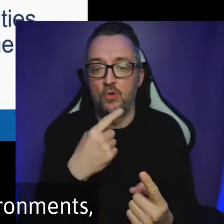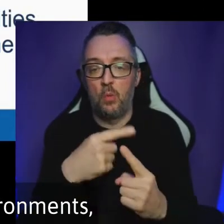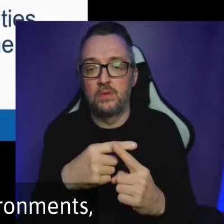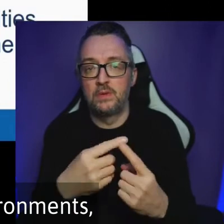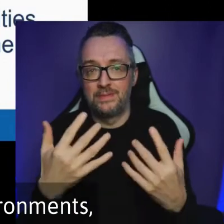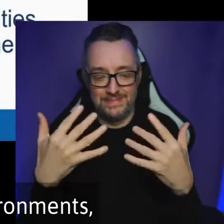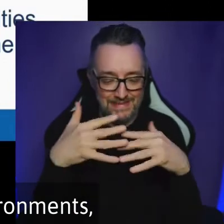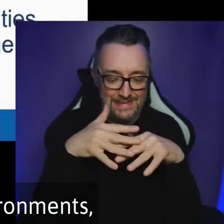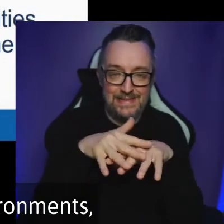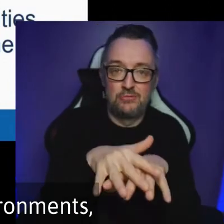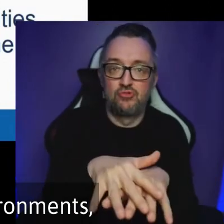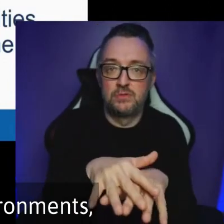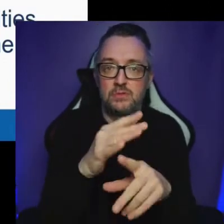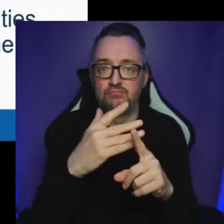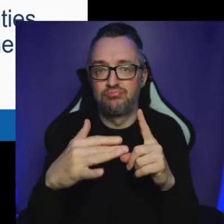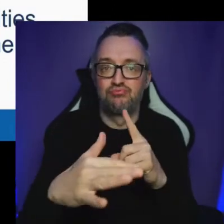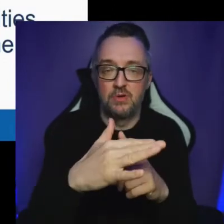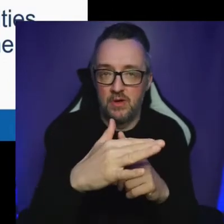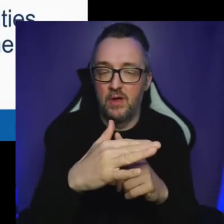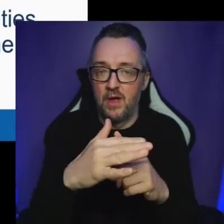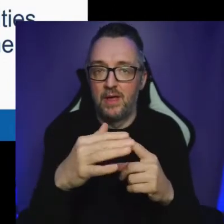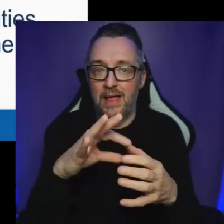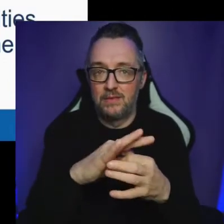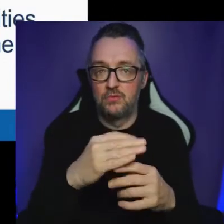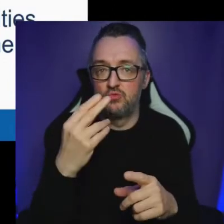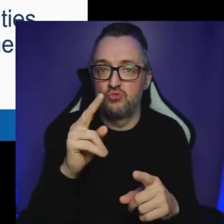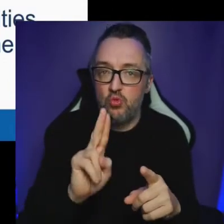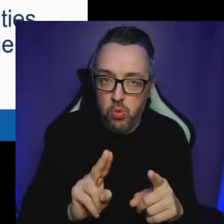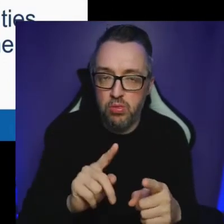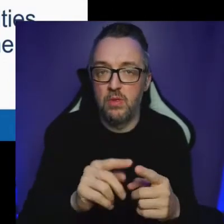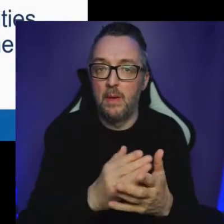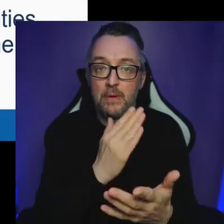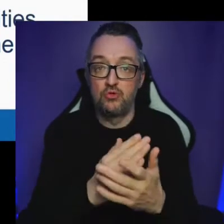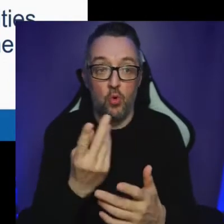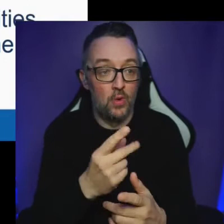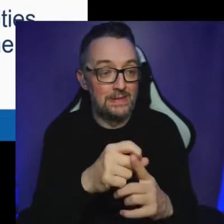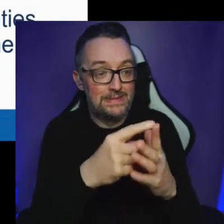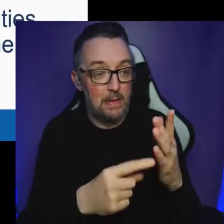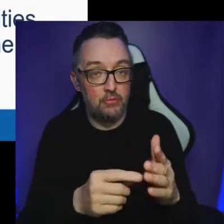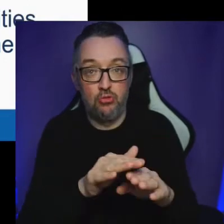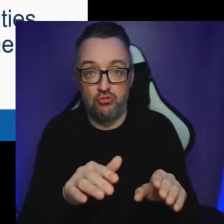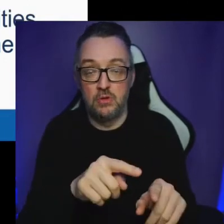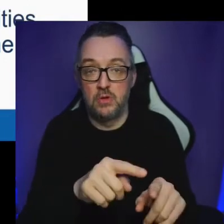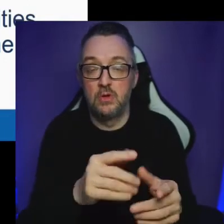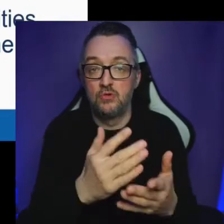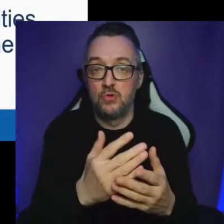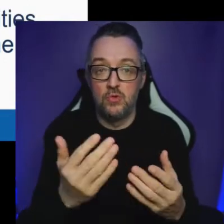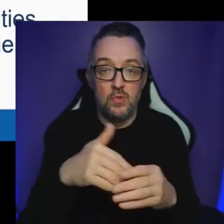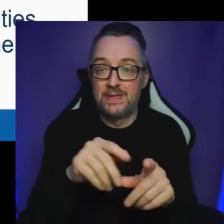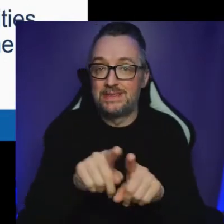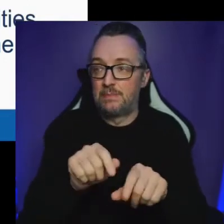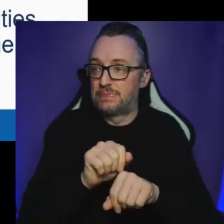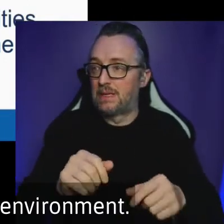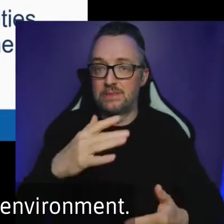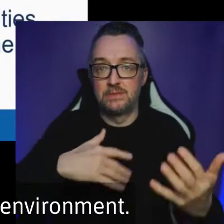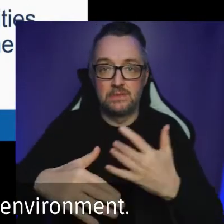integrated educational environments and ensuring children with disabilities are in the same space as everyone